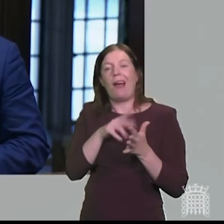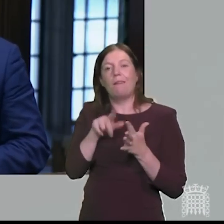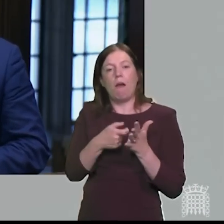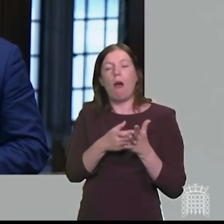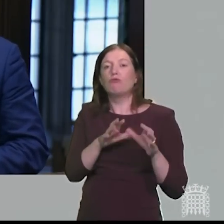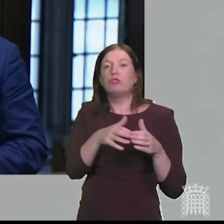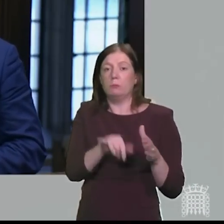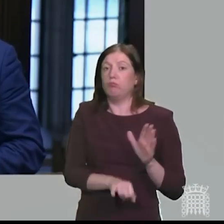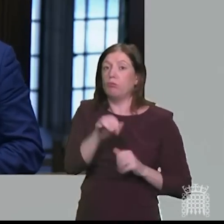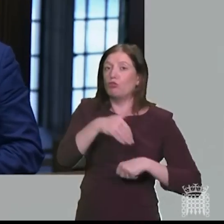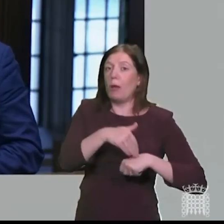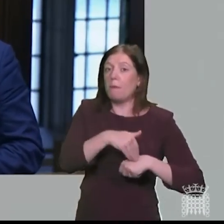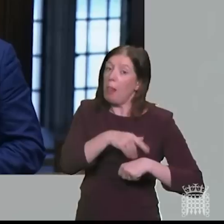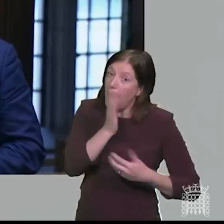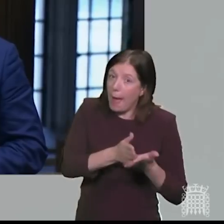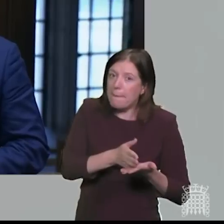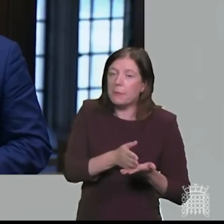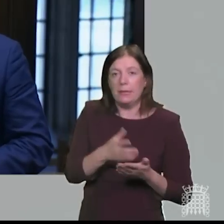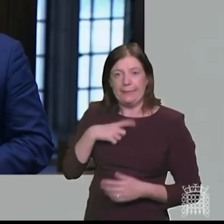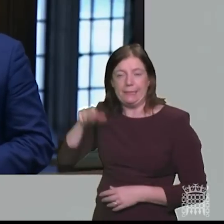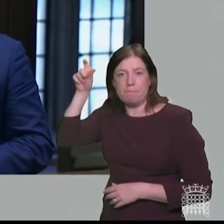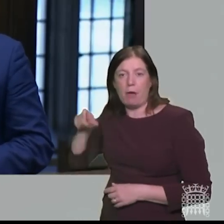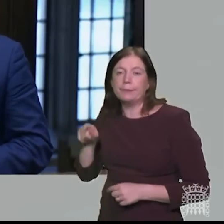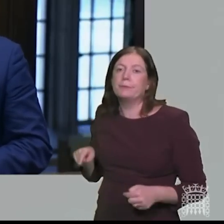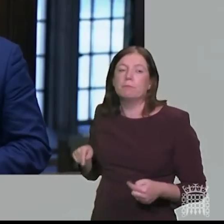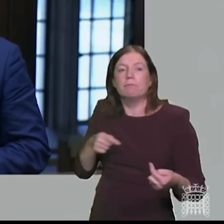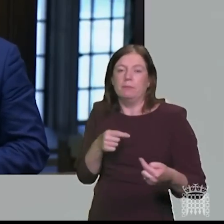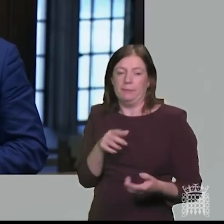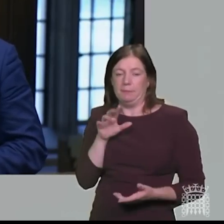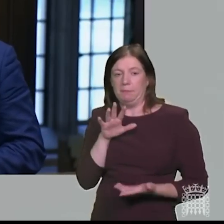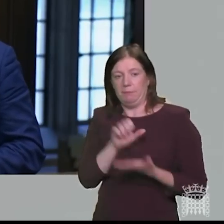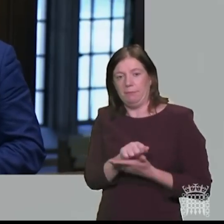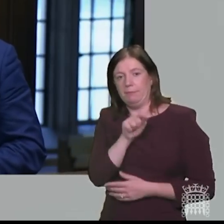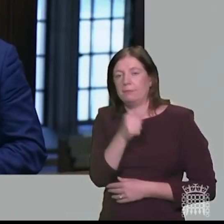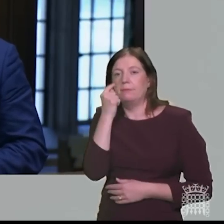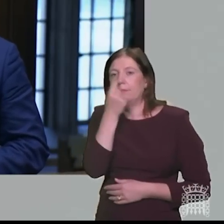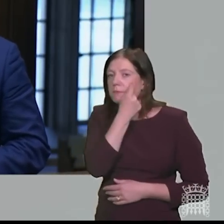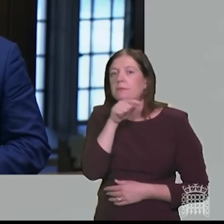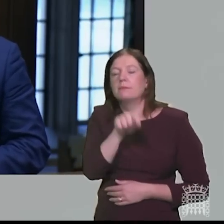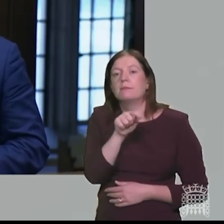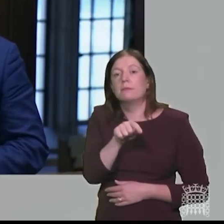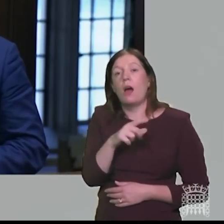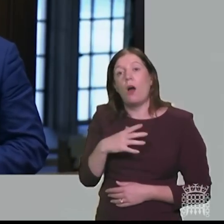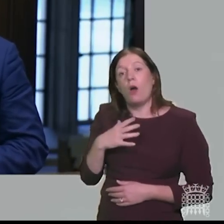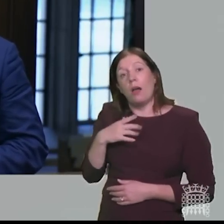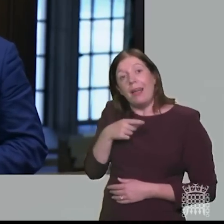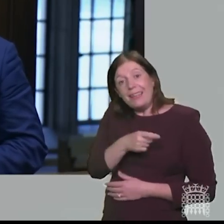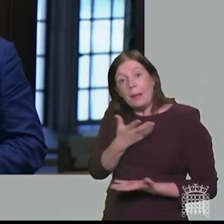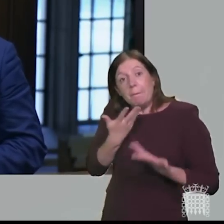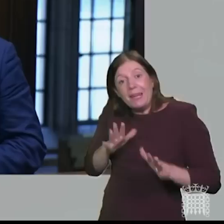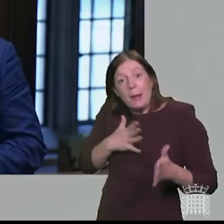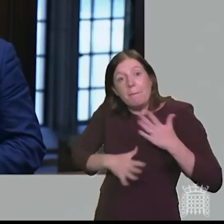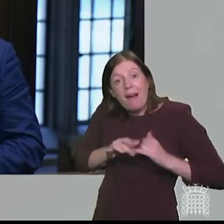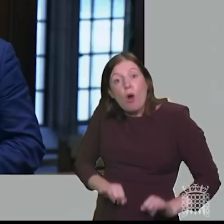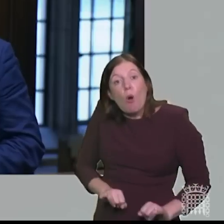Group. Will he appoint one? And crucially, will he fund collecting evidence of Wagner Group war